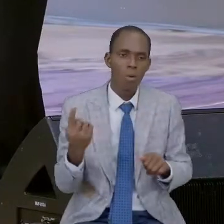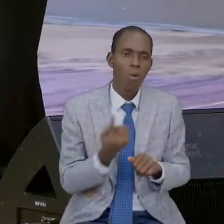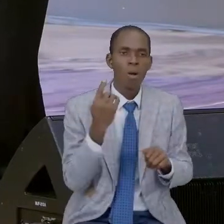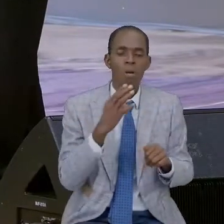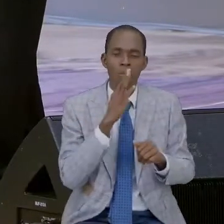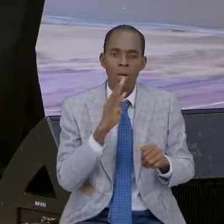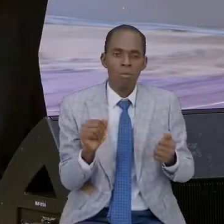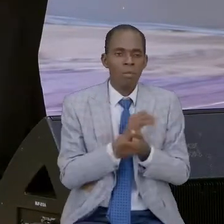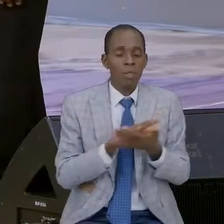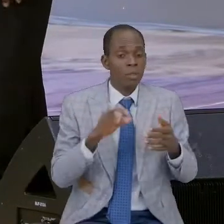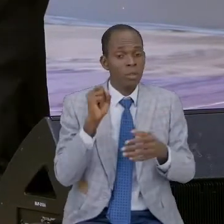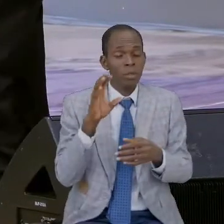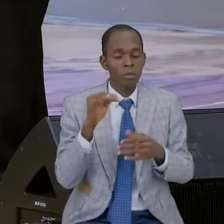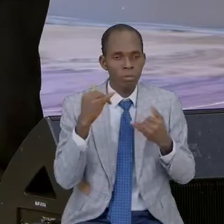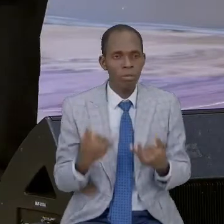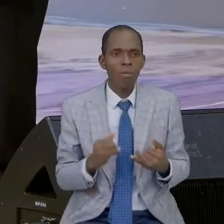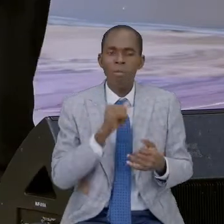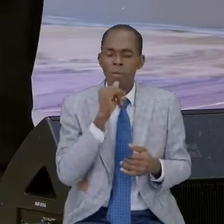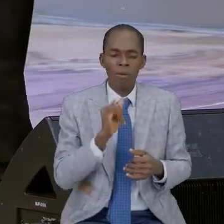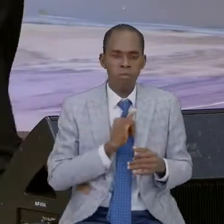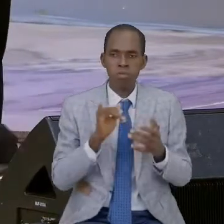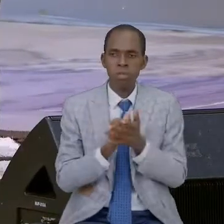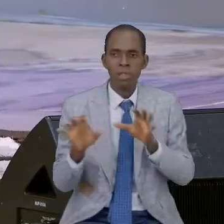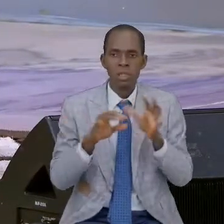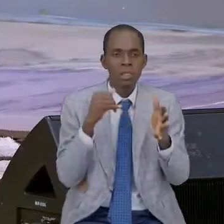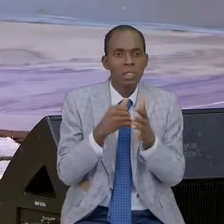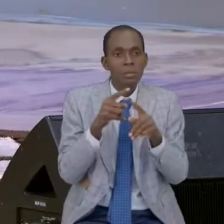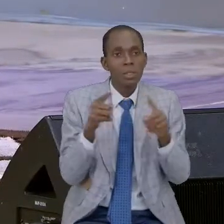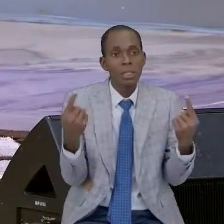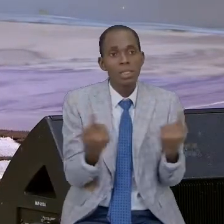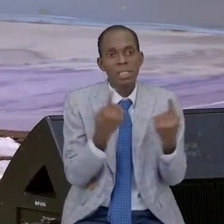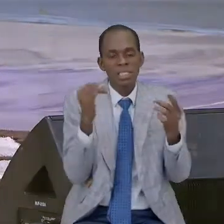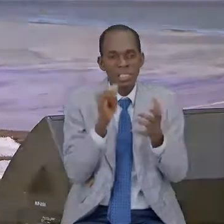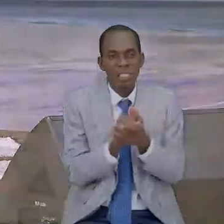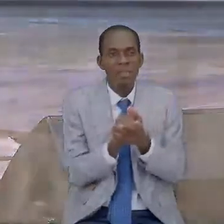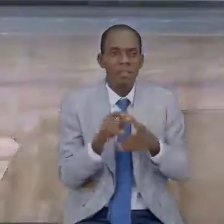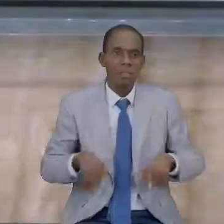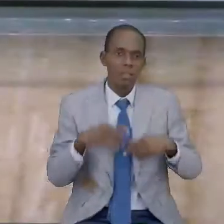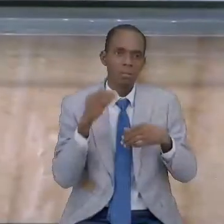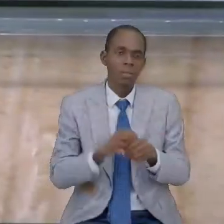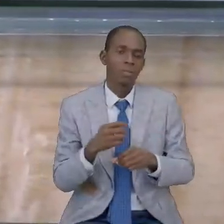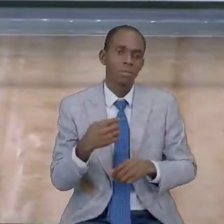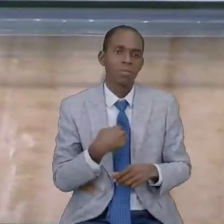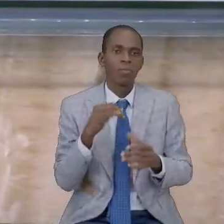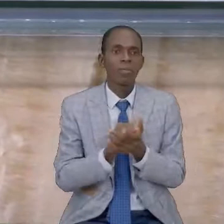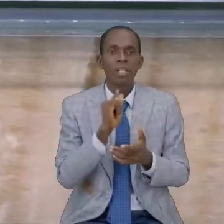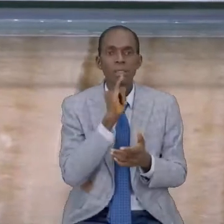now then, it is no more I that do it, but sin that dwelleth in